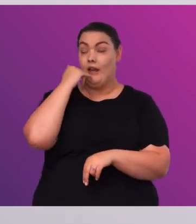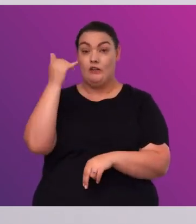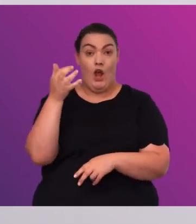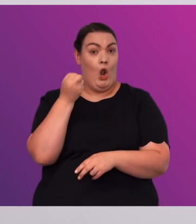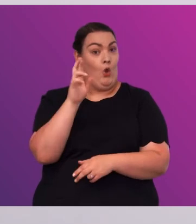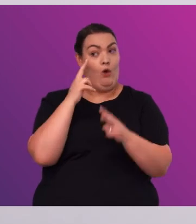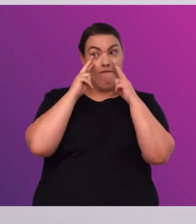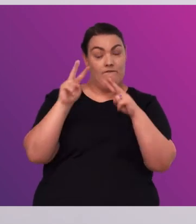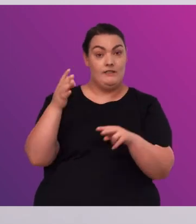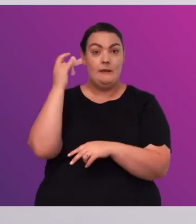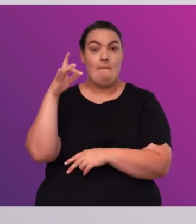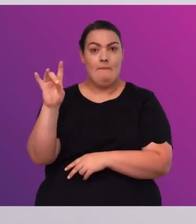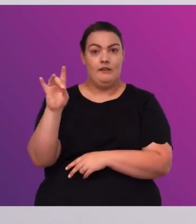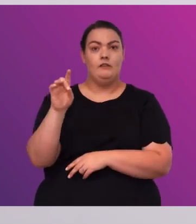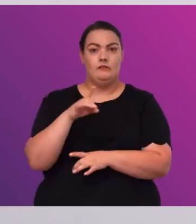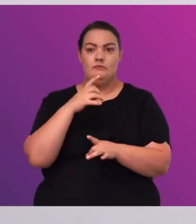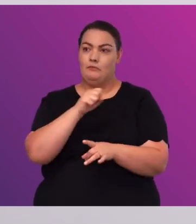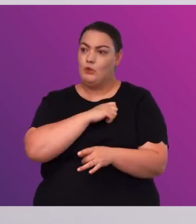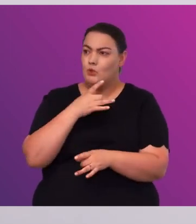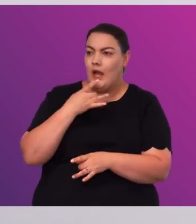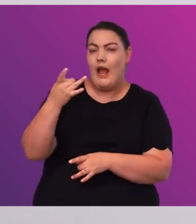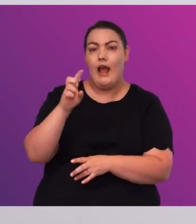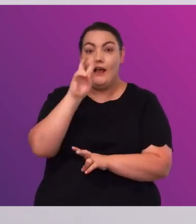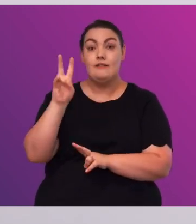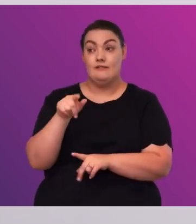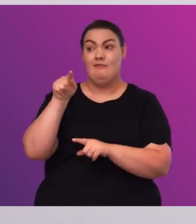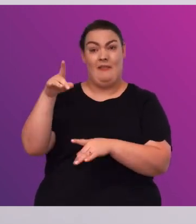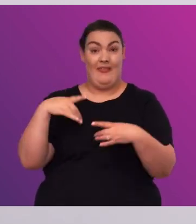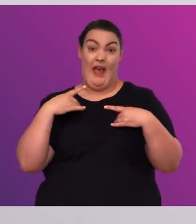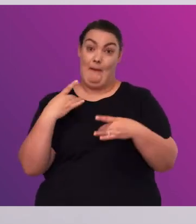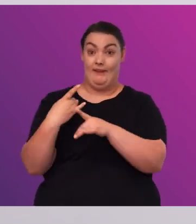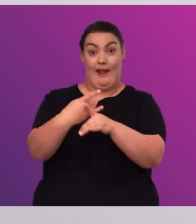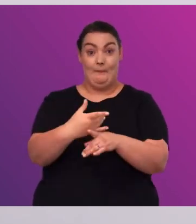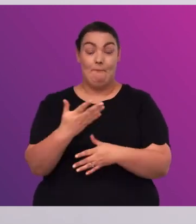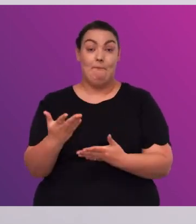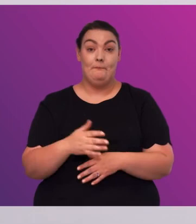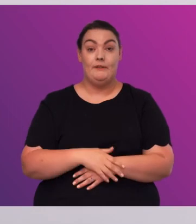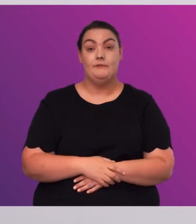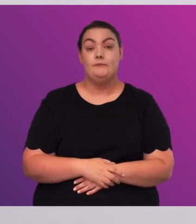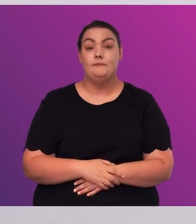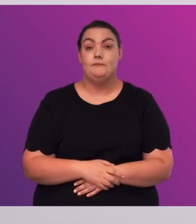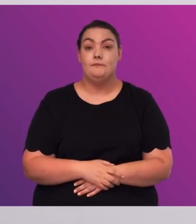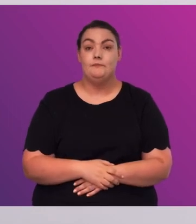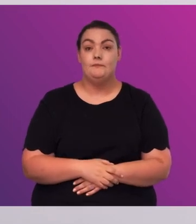phone your bank or call into your local branch and speak to a staff member who will be happy to help you.